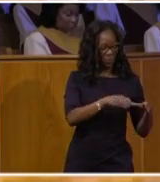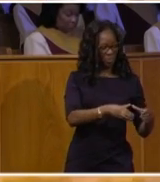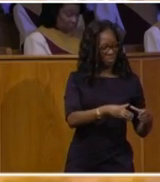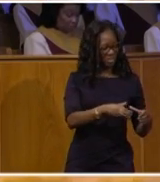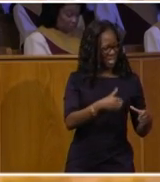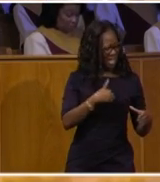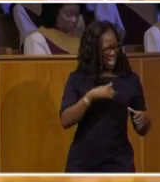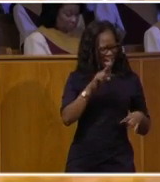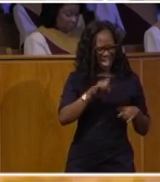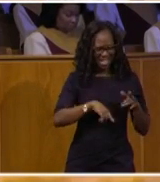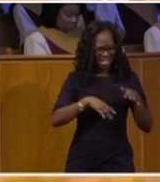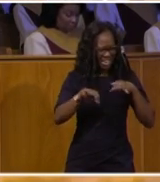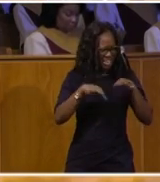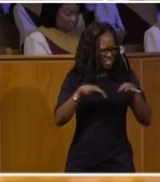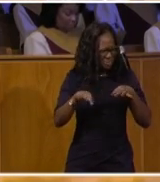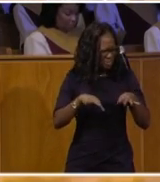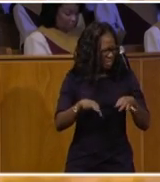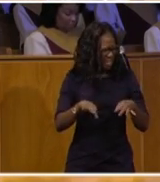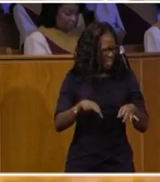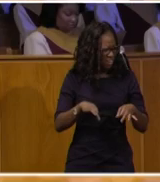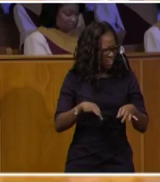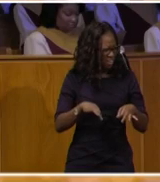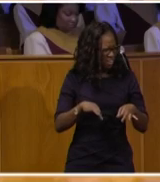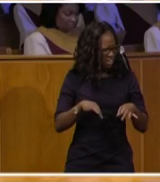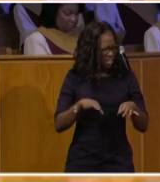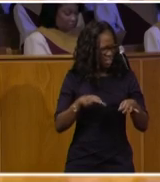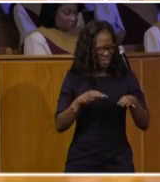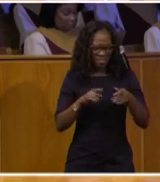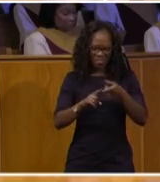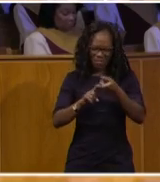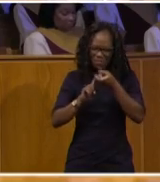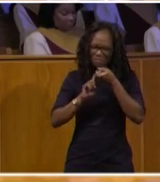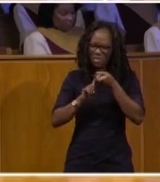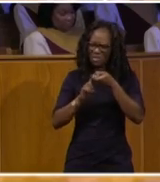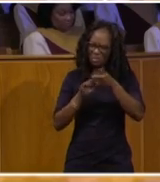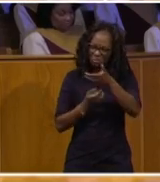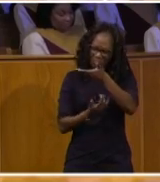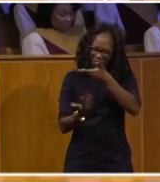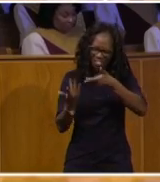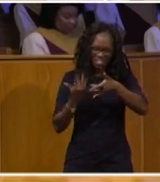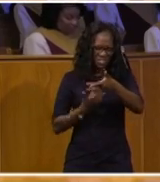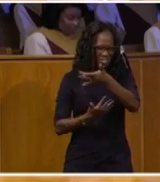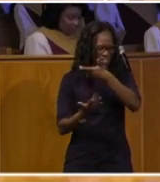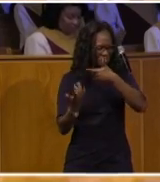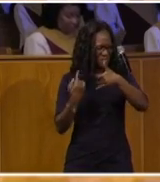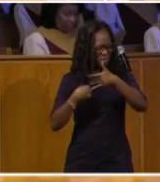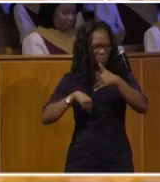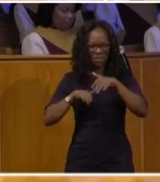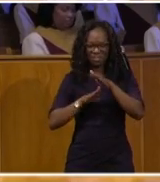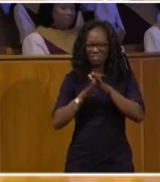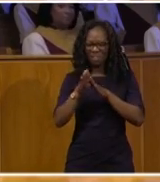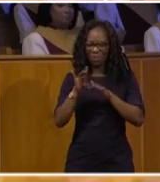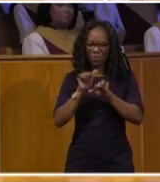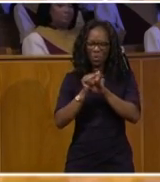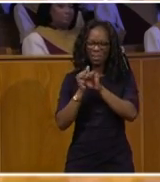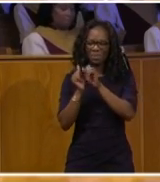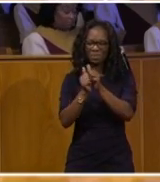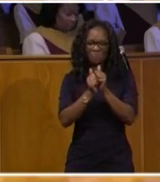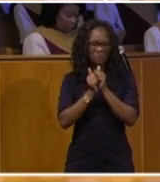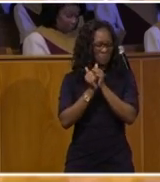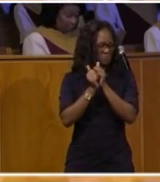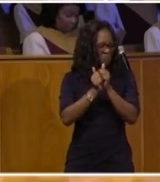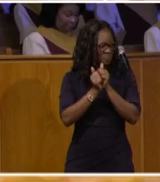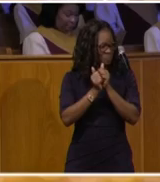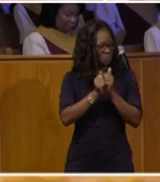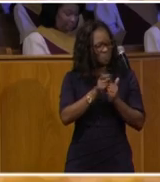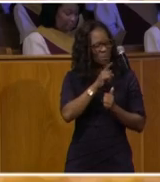I cannot explain to you the friendship and the fellowship we developed working together. It